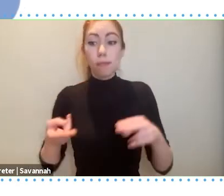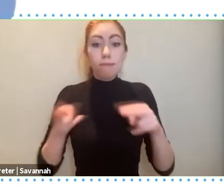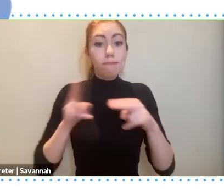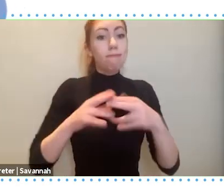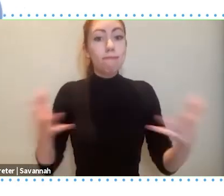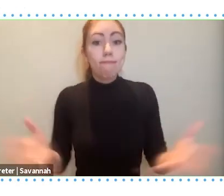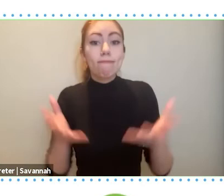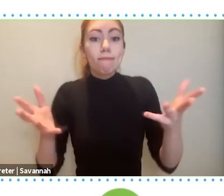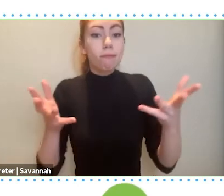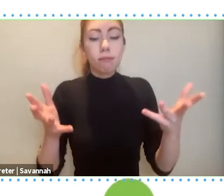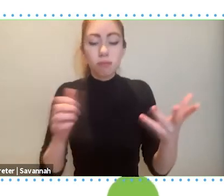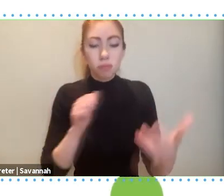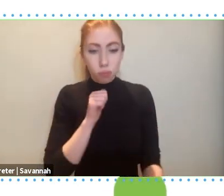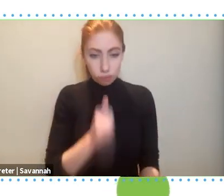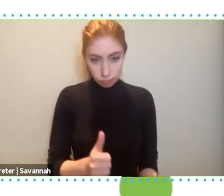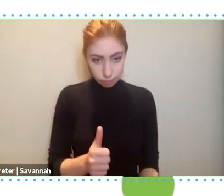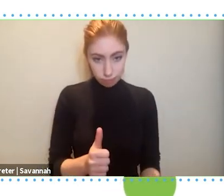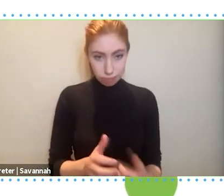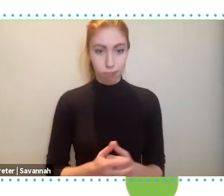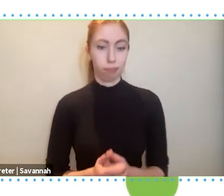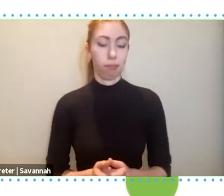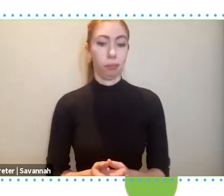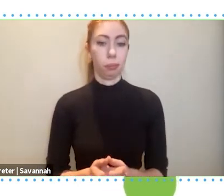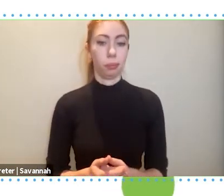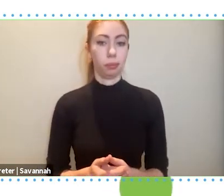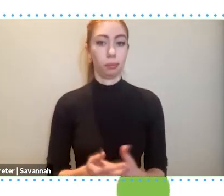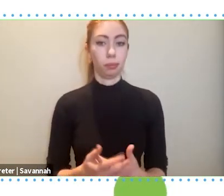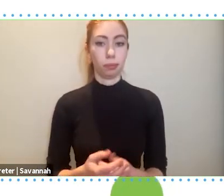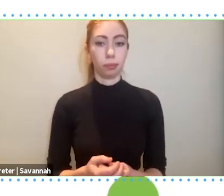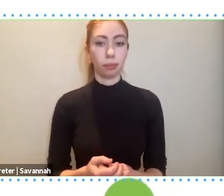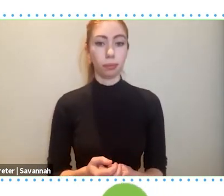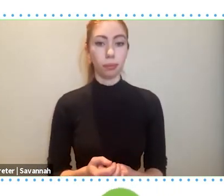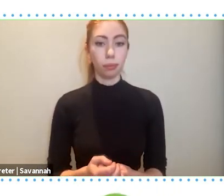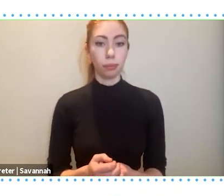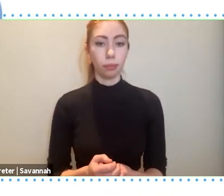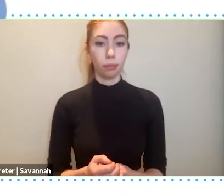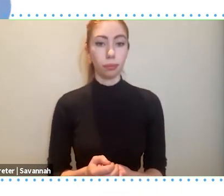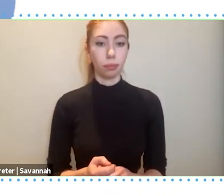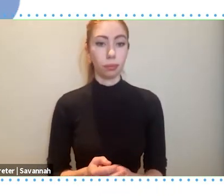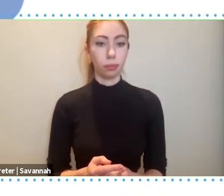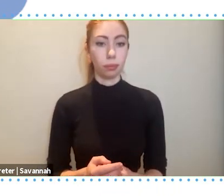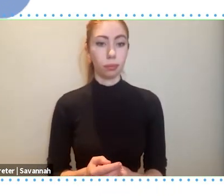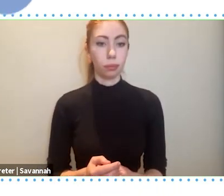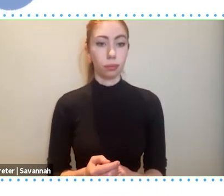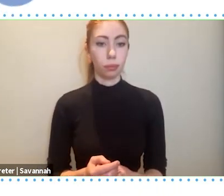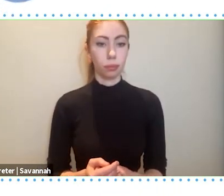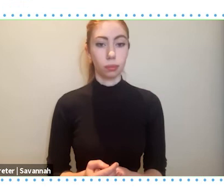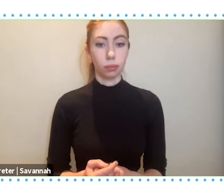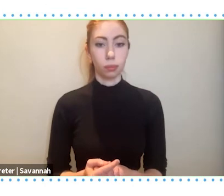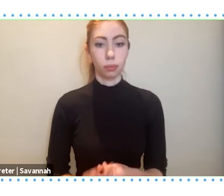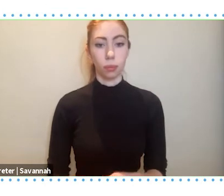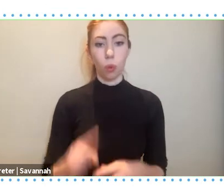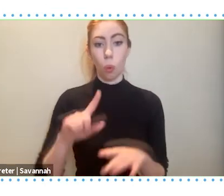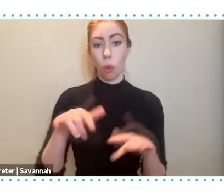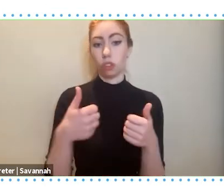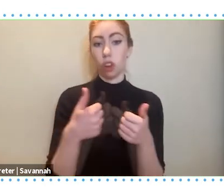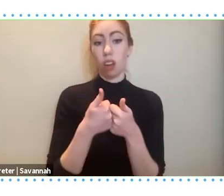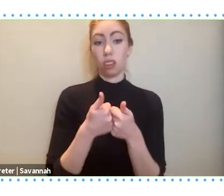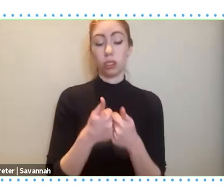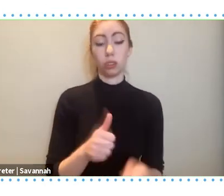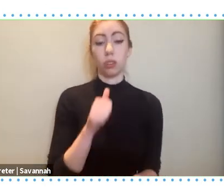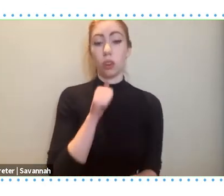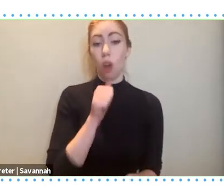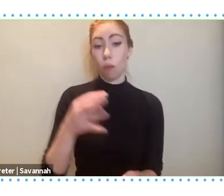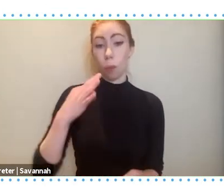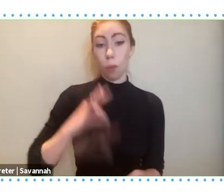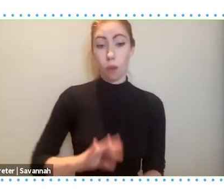in that same blog post I mentioned about the challenges that they saw, which was about nonprofit boards being created after a corporate